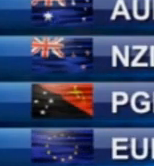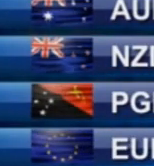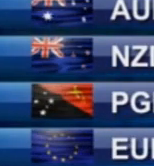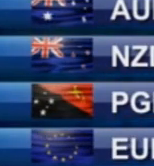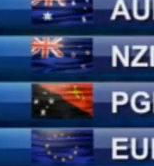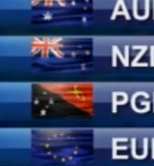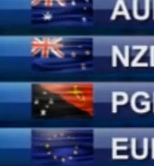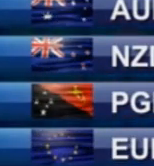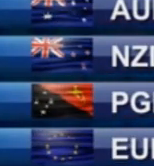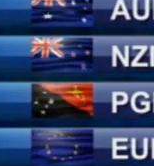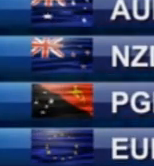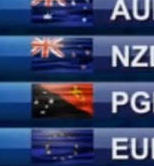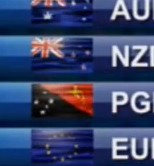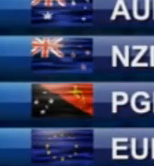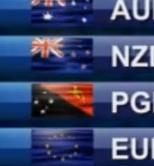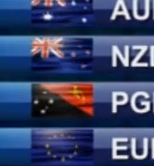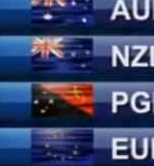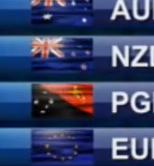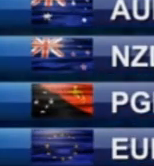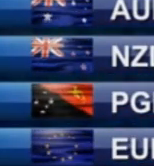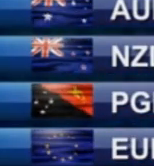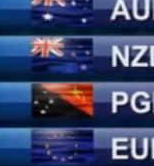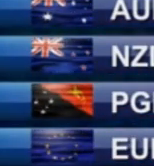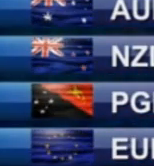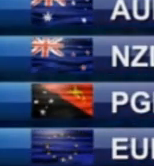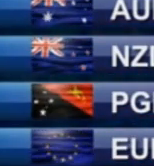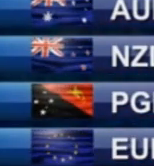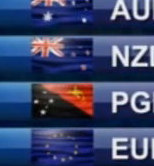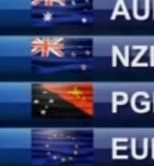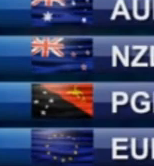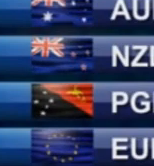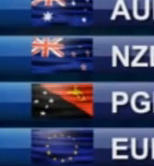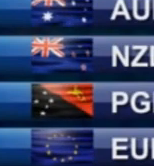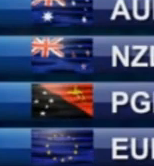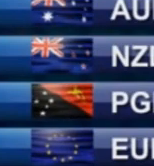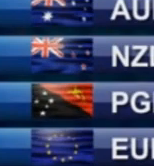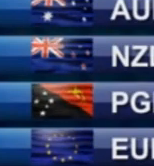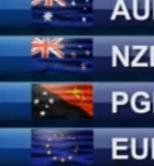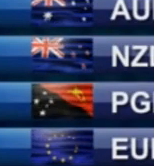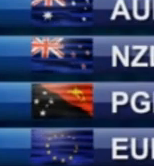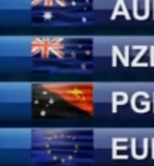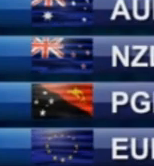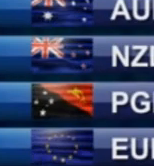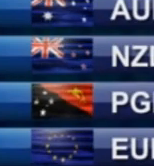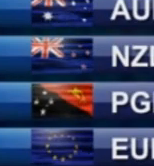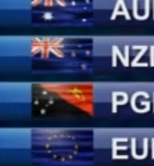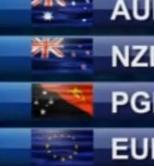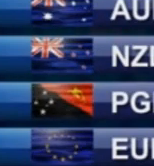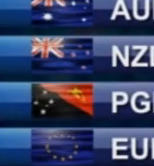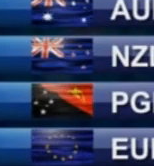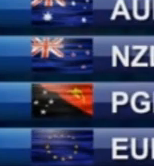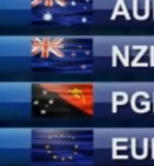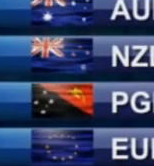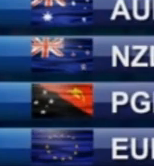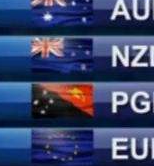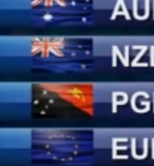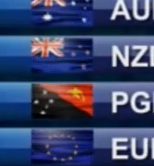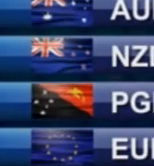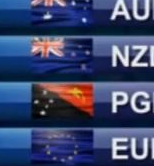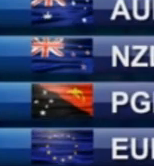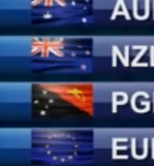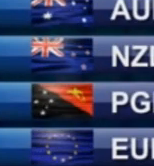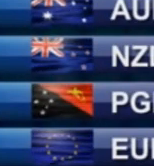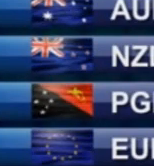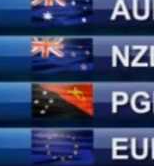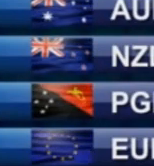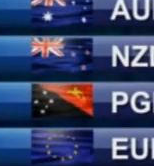currencies, making a gain against the Aussie and Kiwi dollars as well as the PNG kina. It slid against the major currencies such as the US greenback